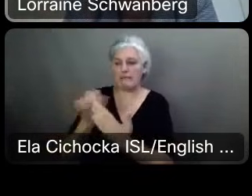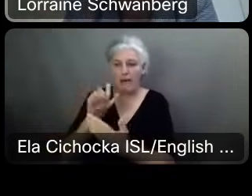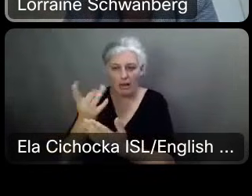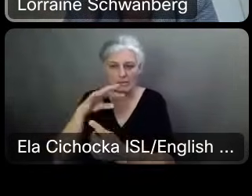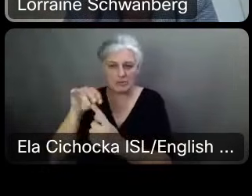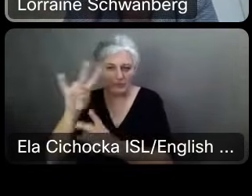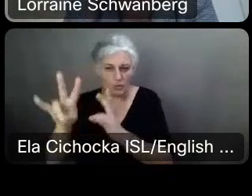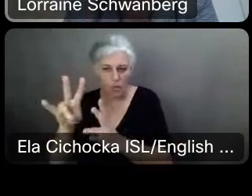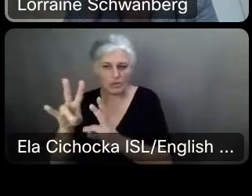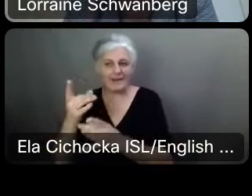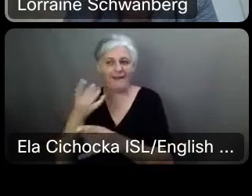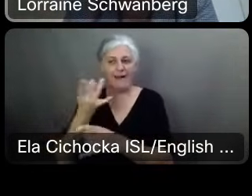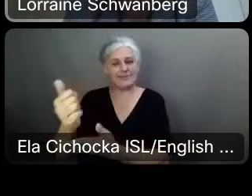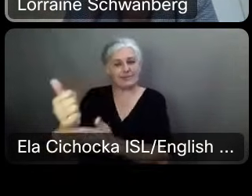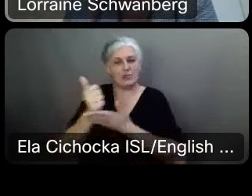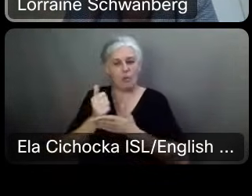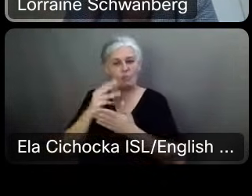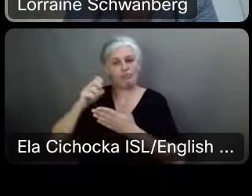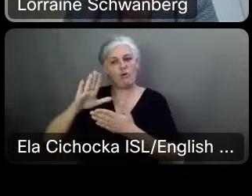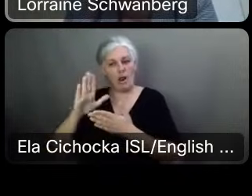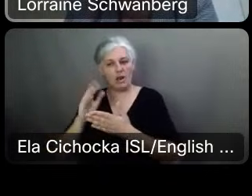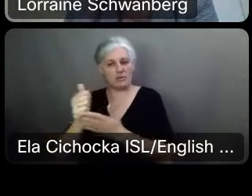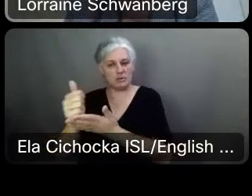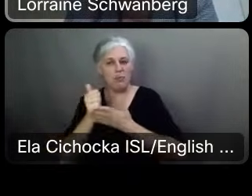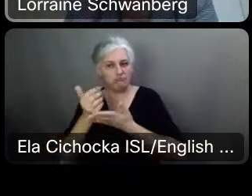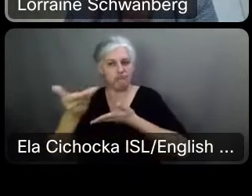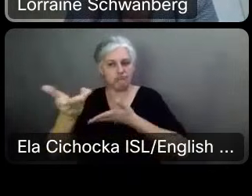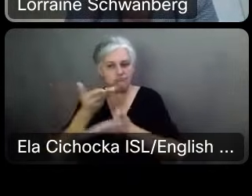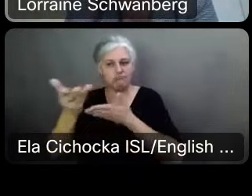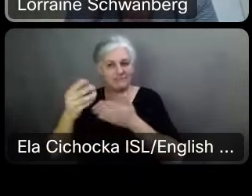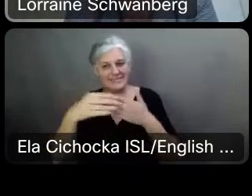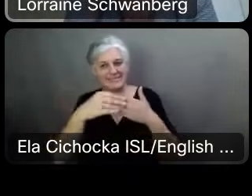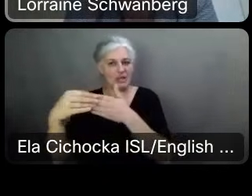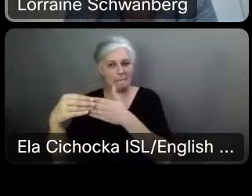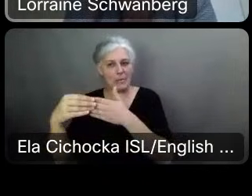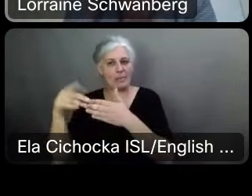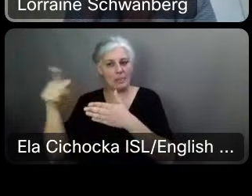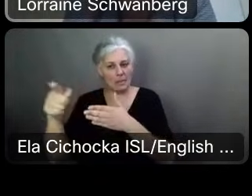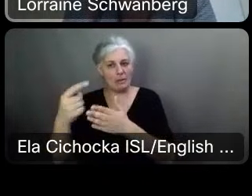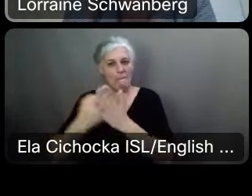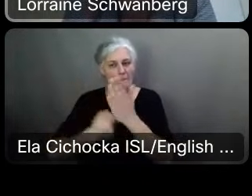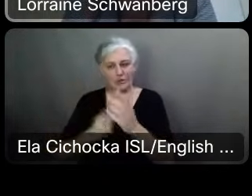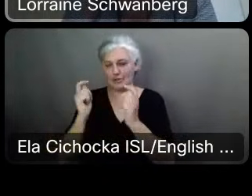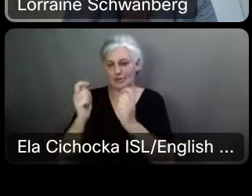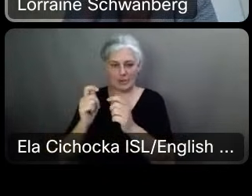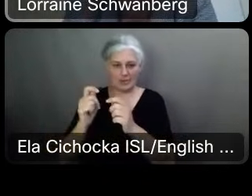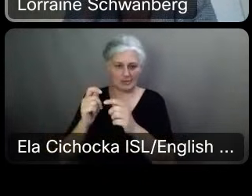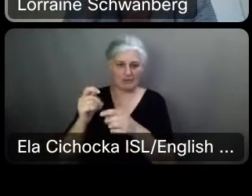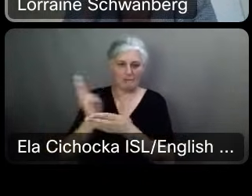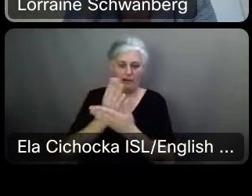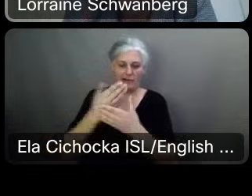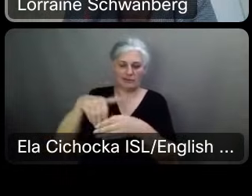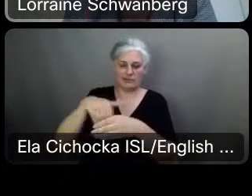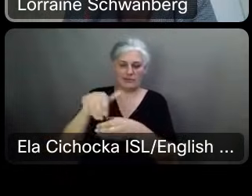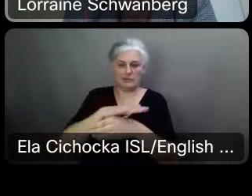kind of moral support for themselves, and that even will champion the policy and training within the organization. So we have a bit of